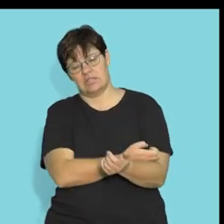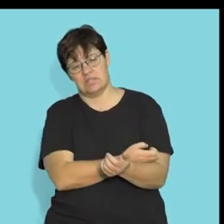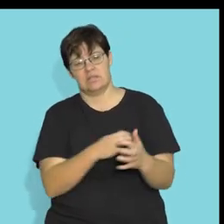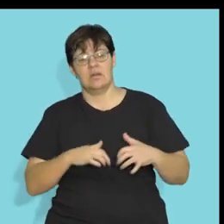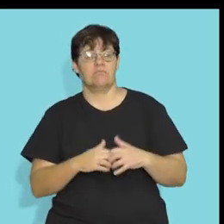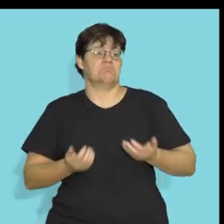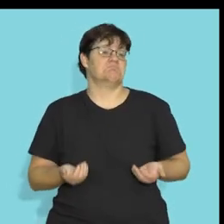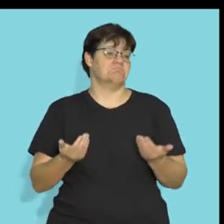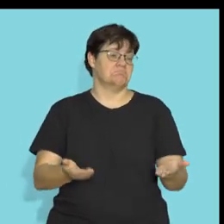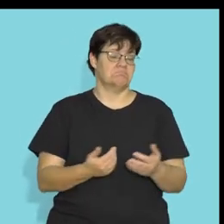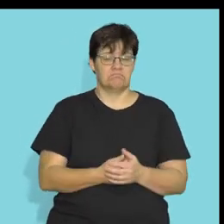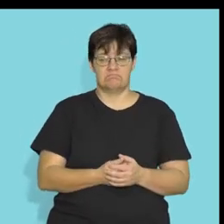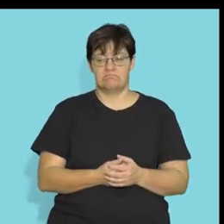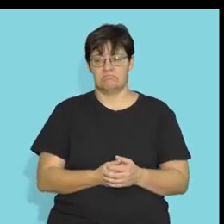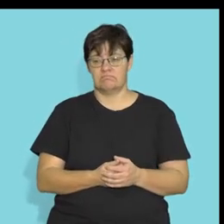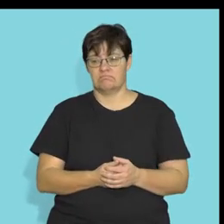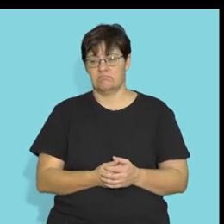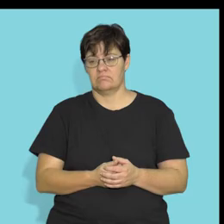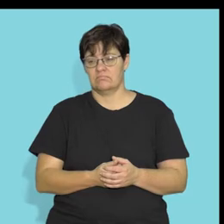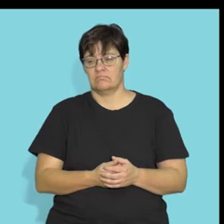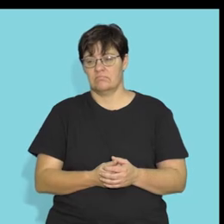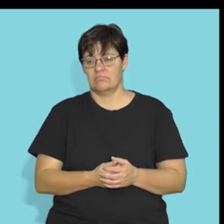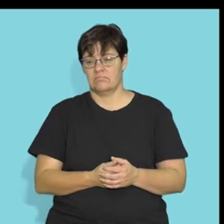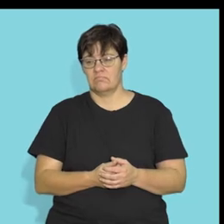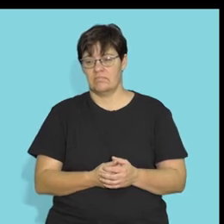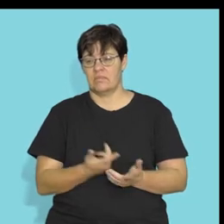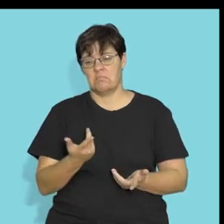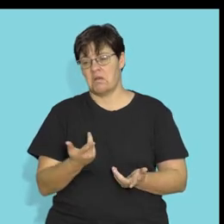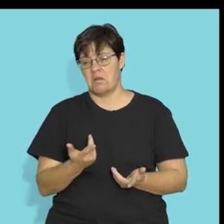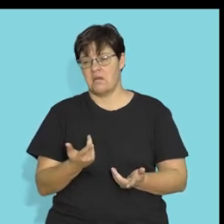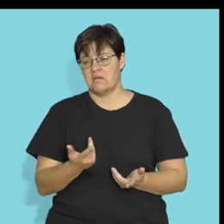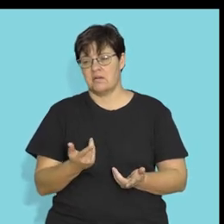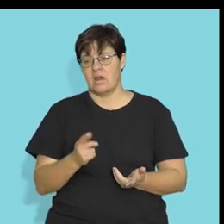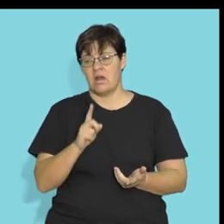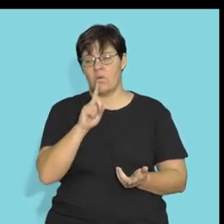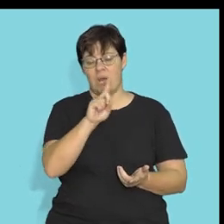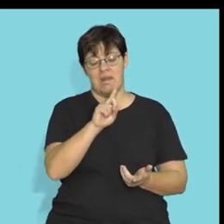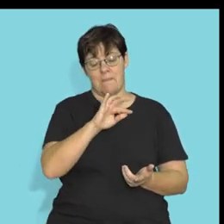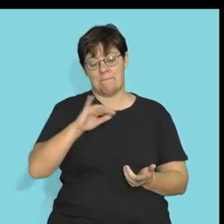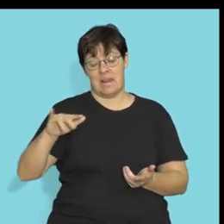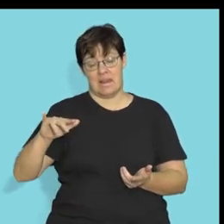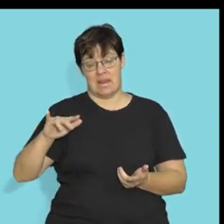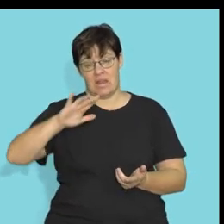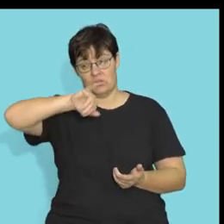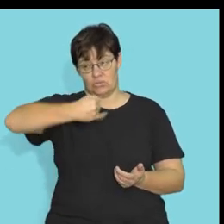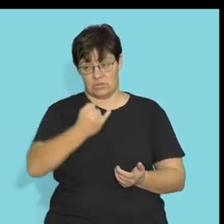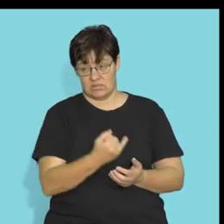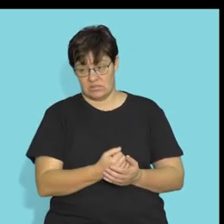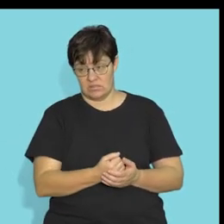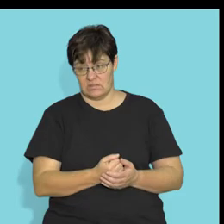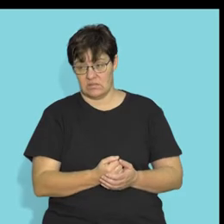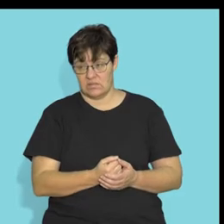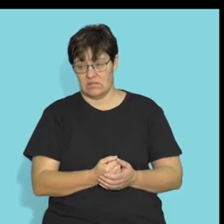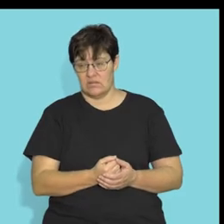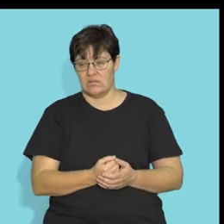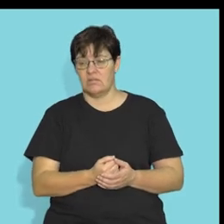energy is produced by the autotrophs, and in this case, I've allocated an amount of 1 million joules. And so